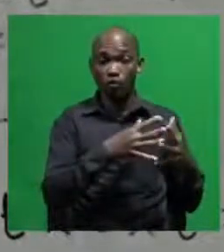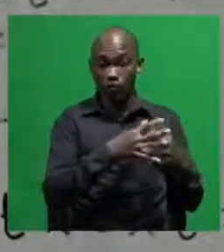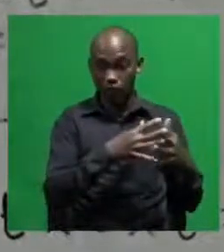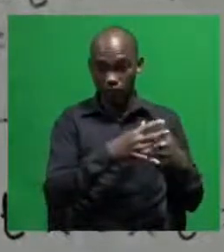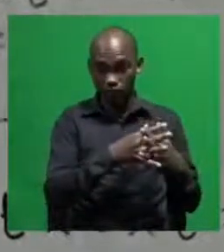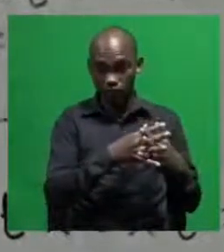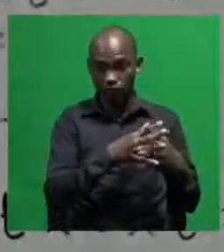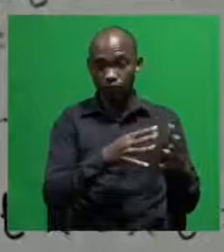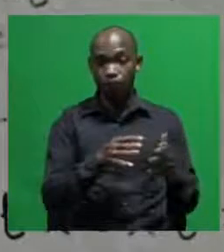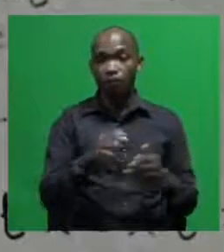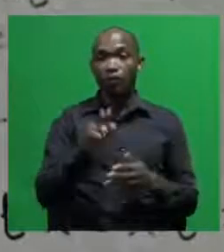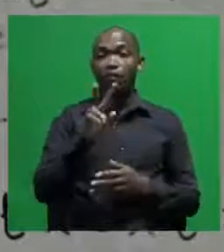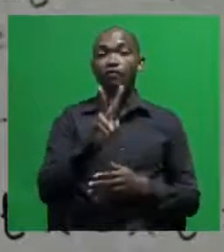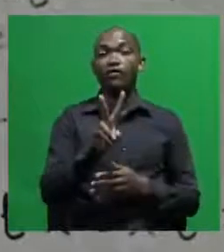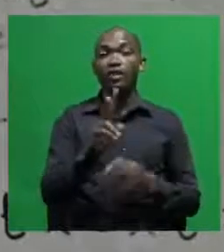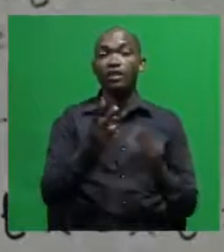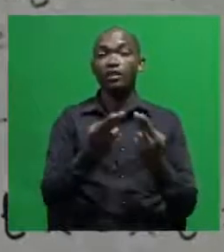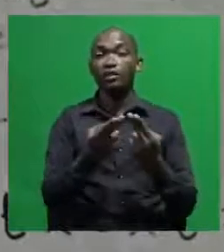the formula,